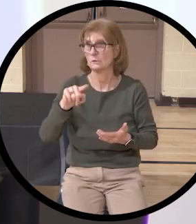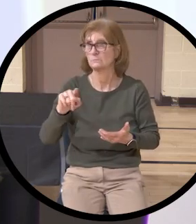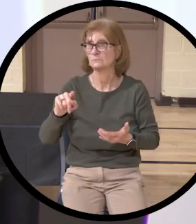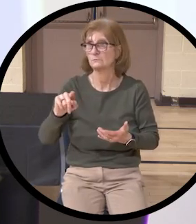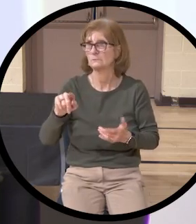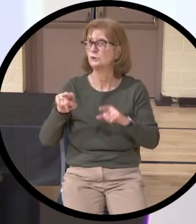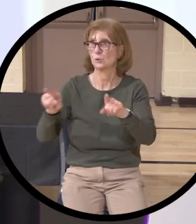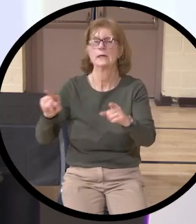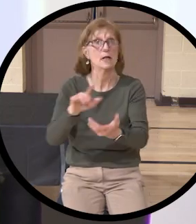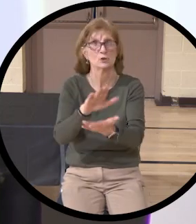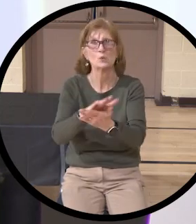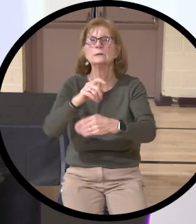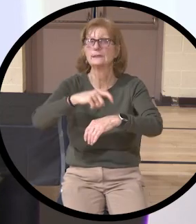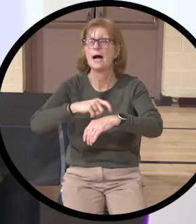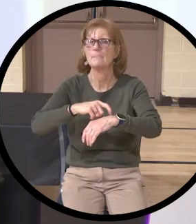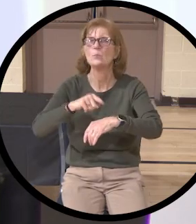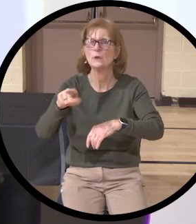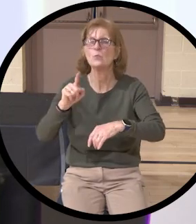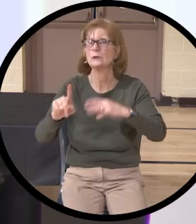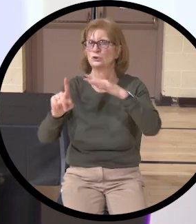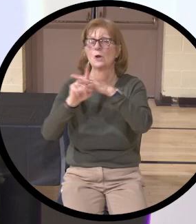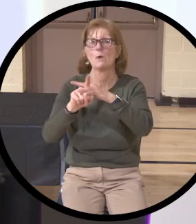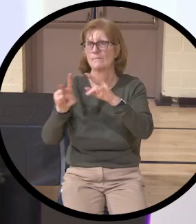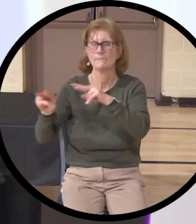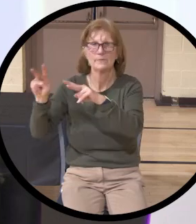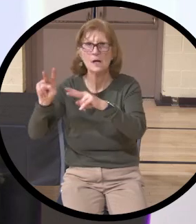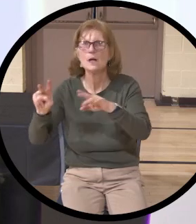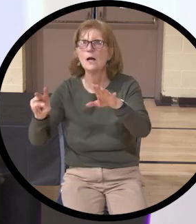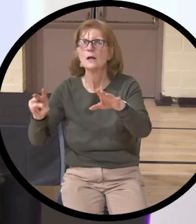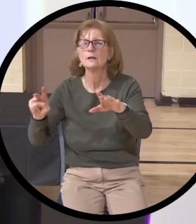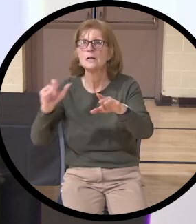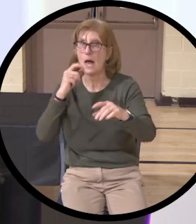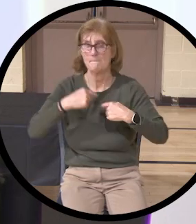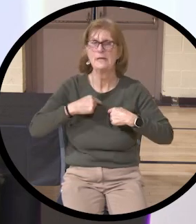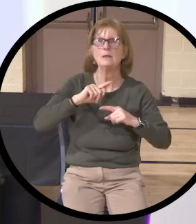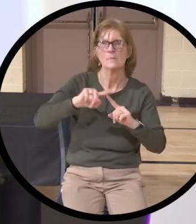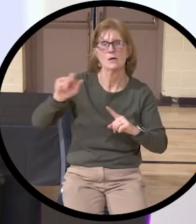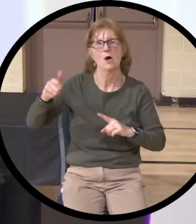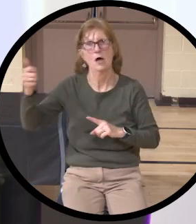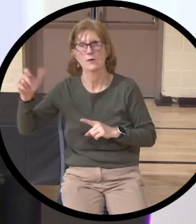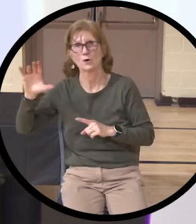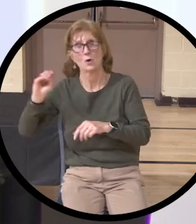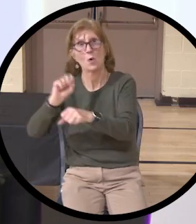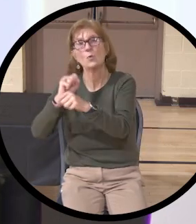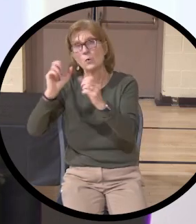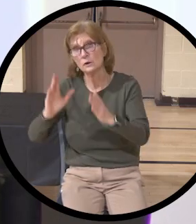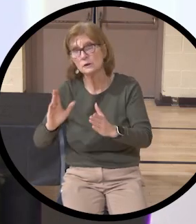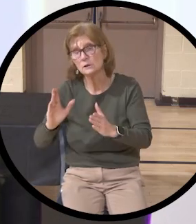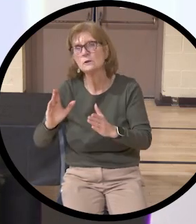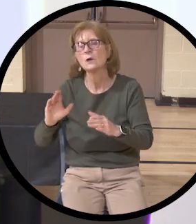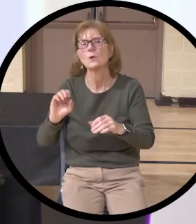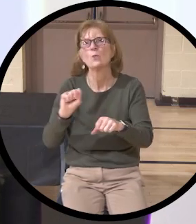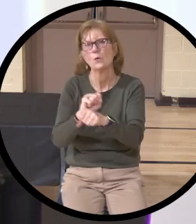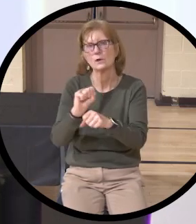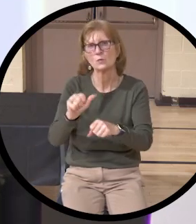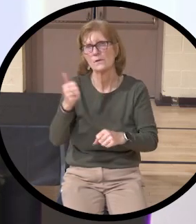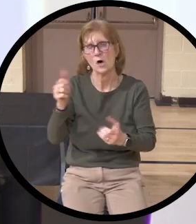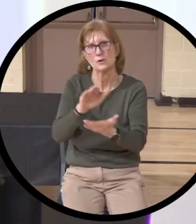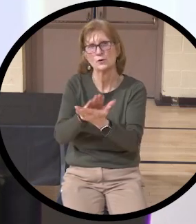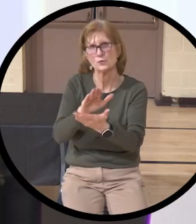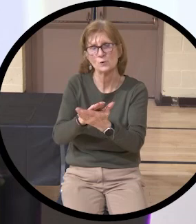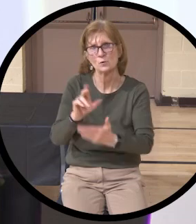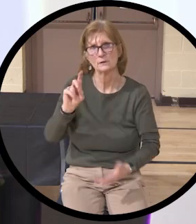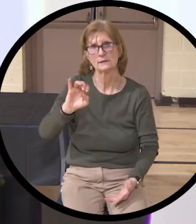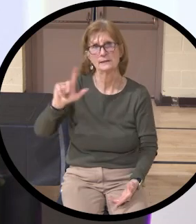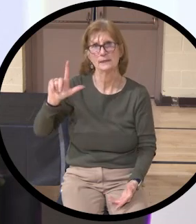during school time. I know that not me, but one of my colleagues worked pretty closely with Dilworth in the past